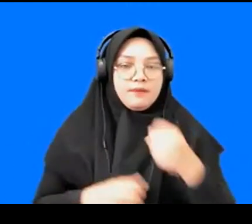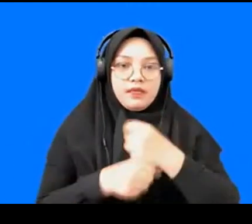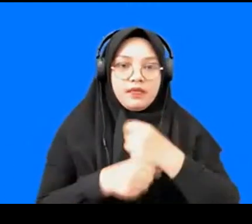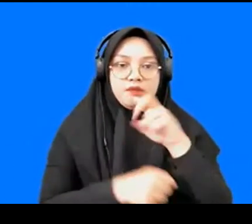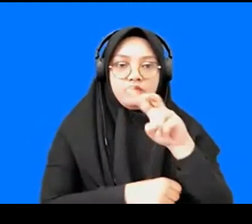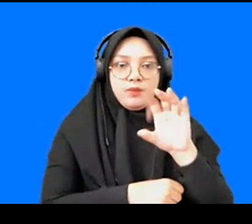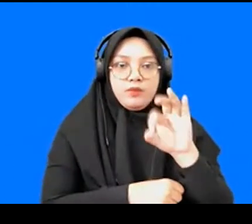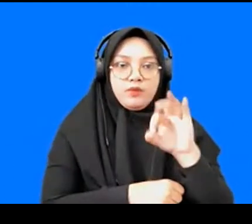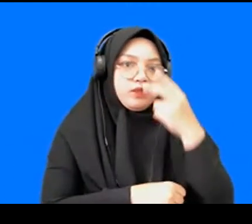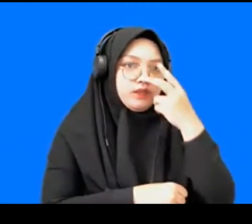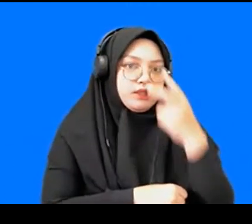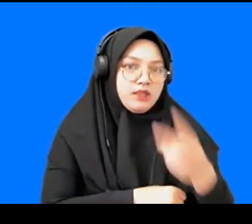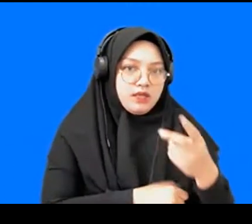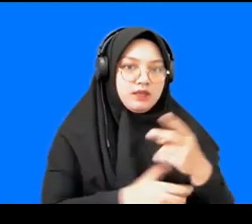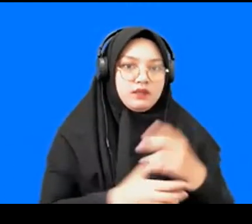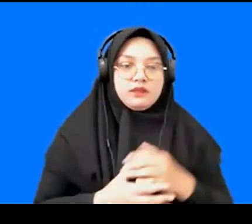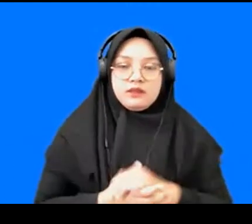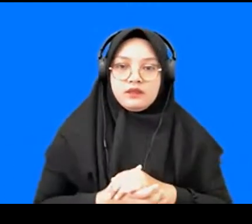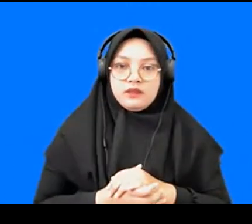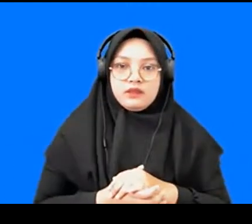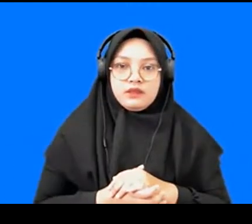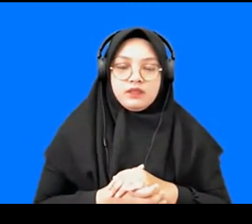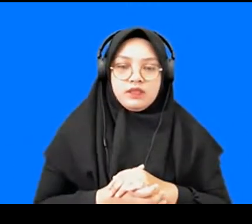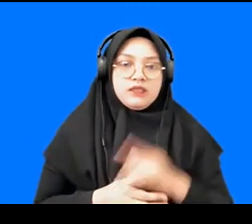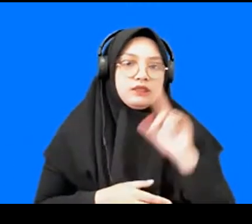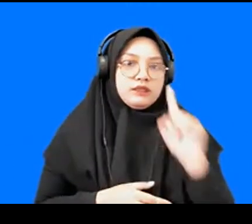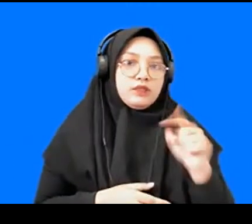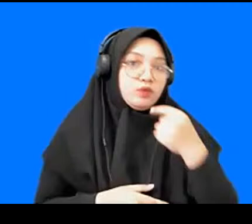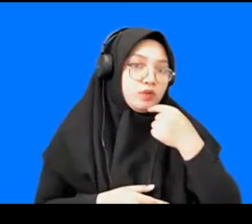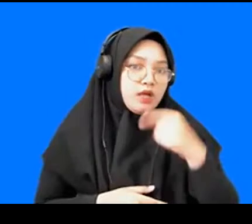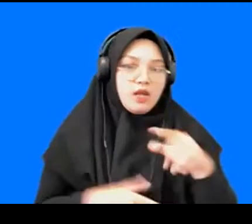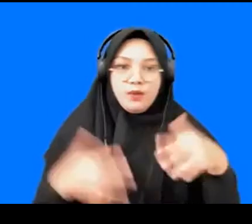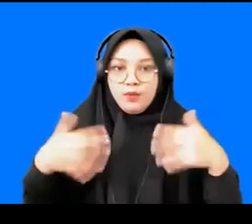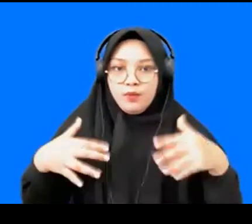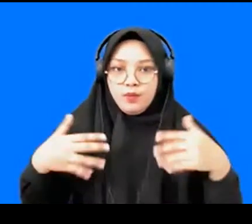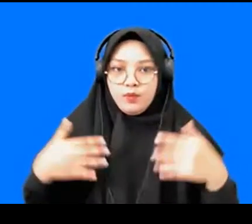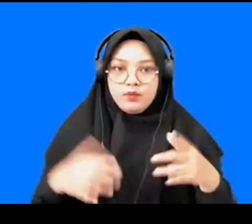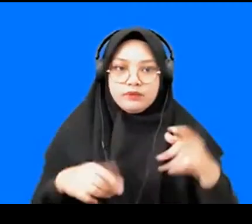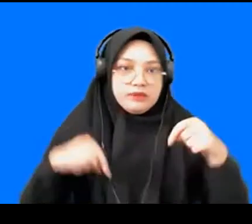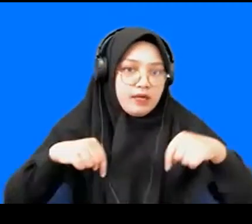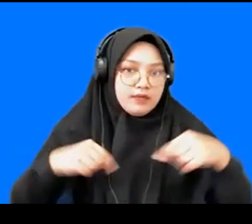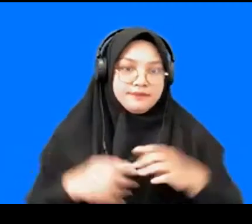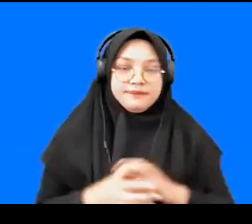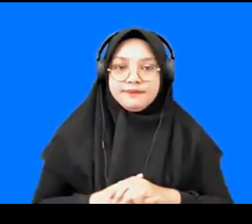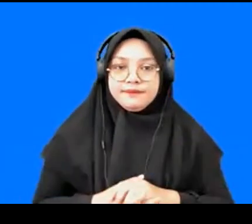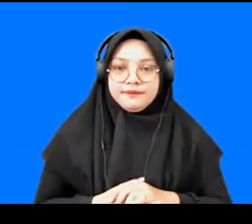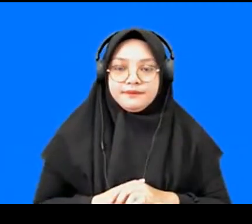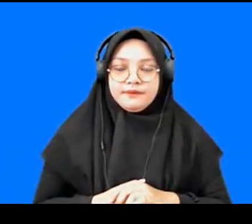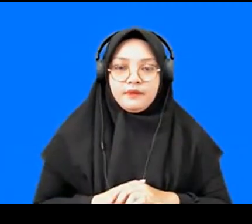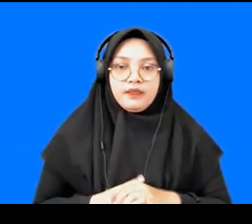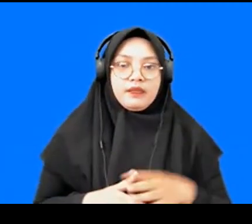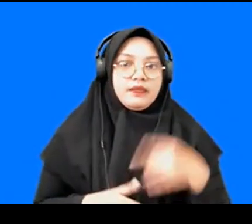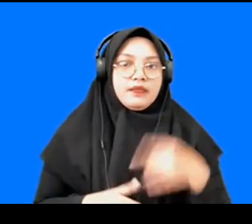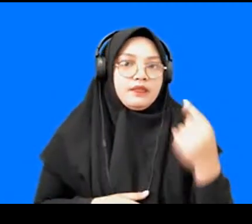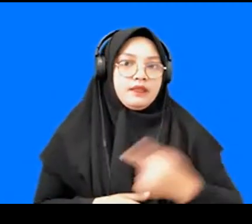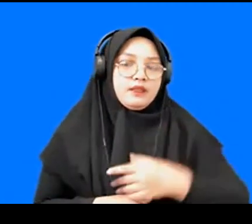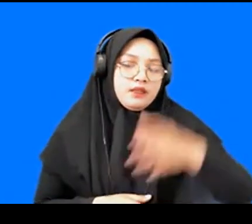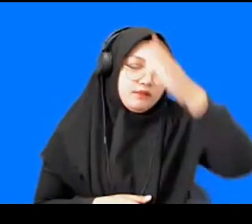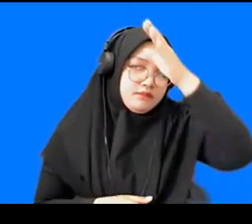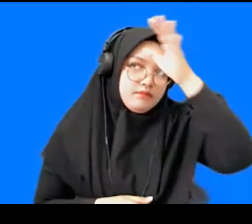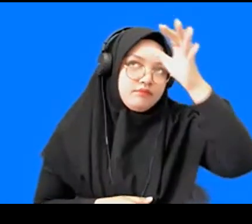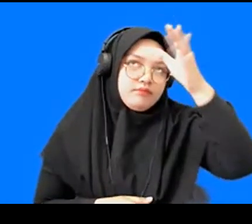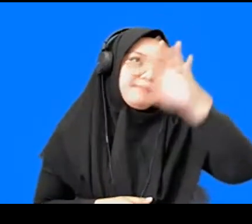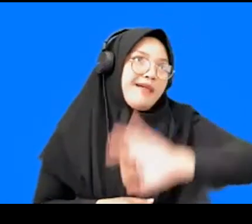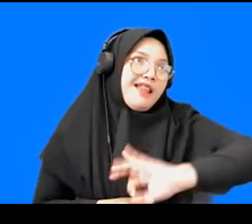in the clutches of the government, of the present government, and we don't know how critical they will be. But we from civil society